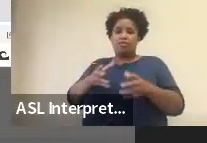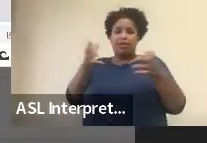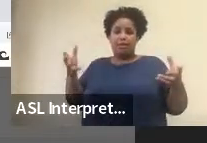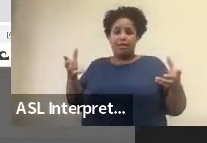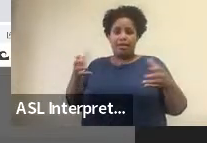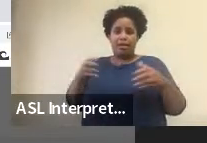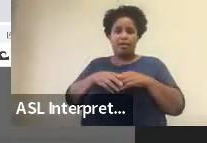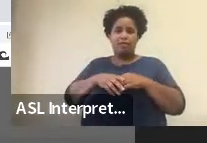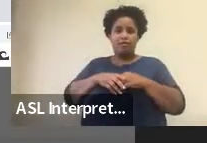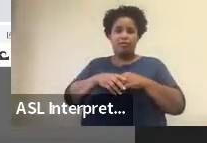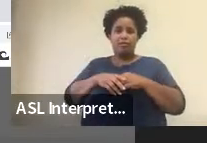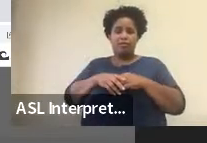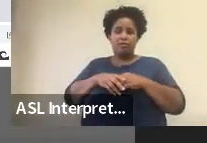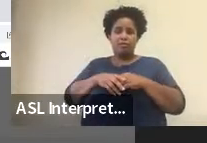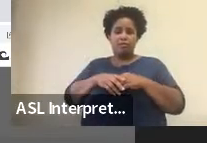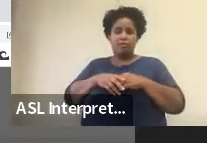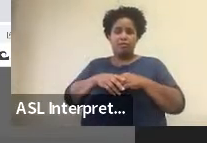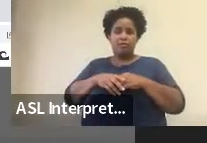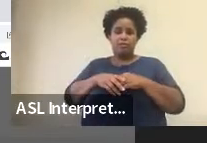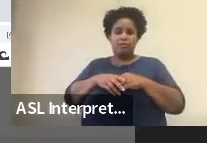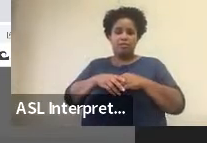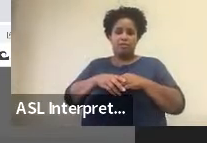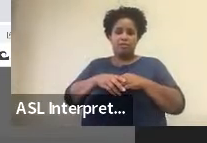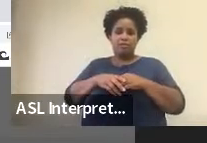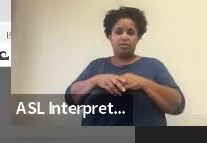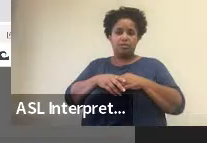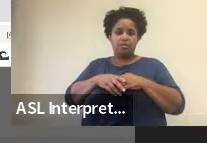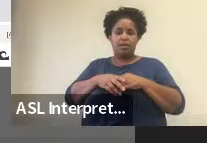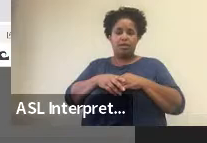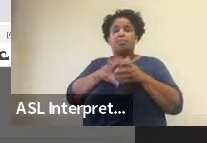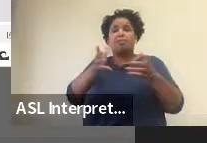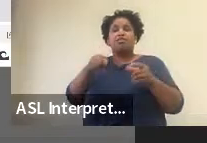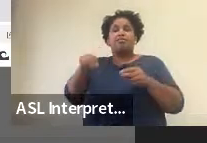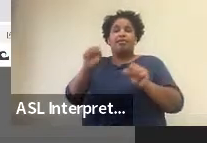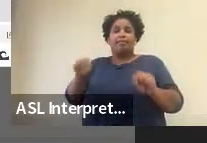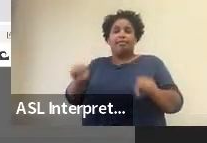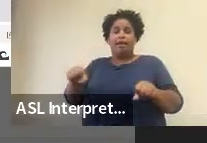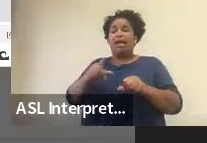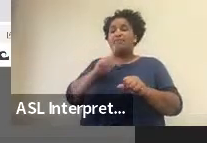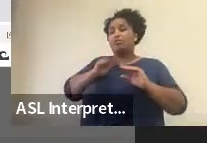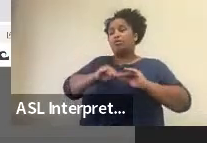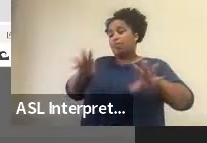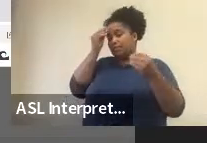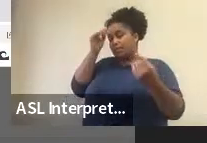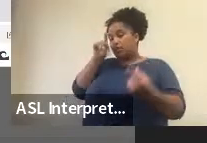spread these pieces of information to many of the